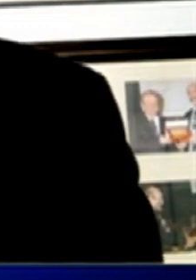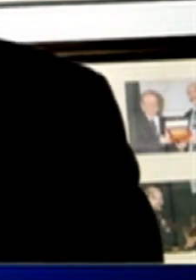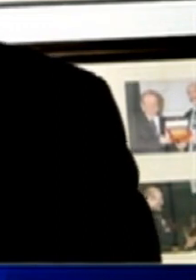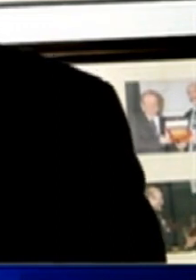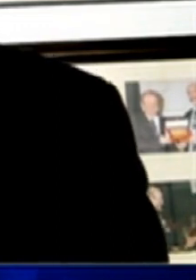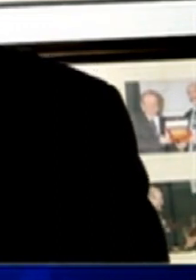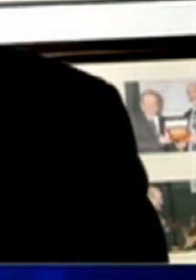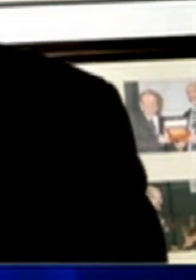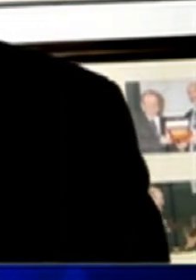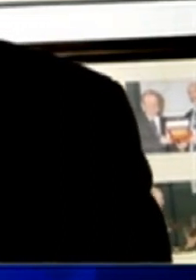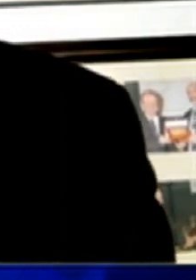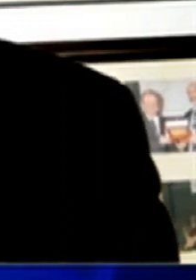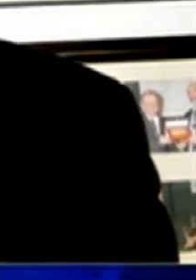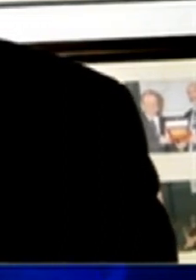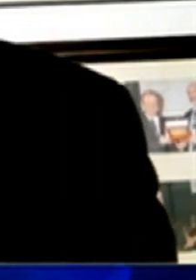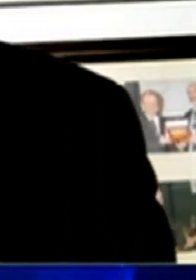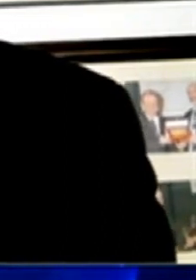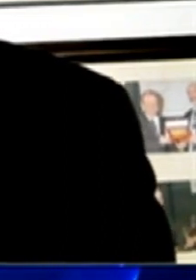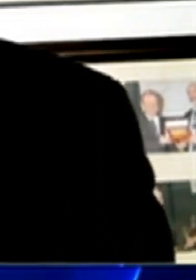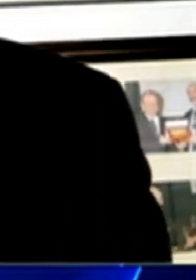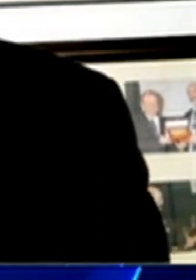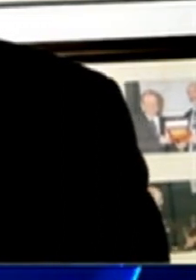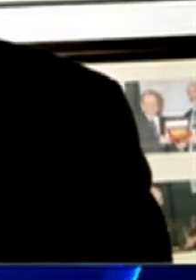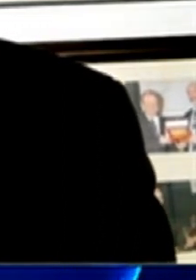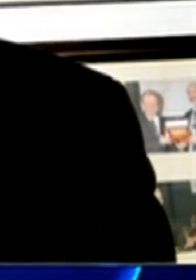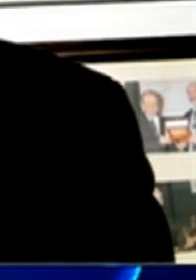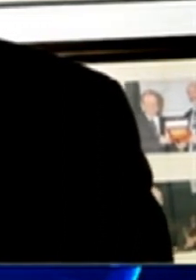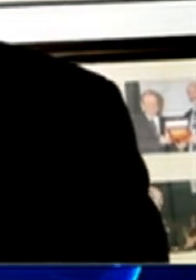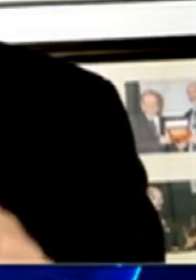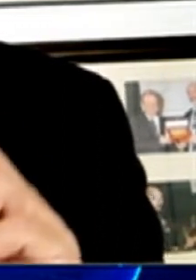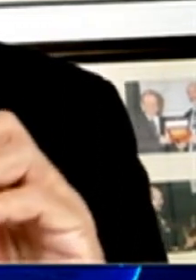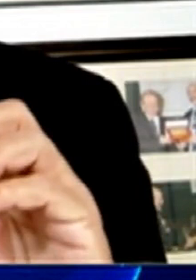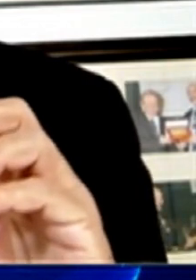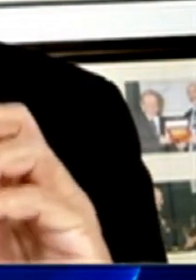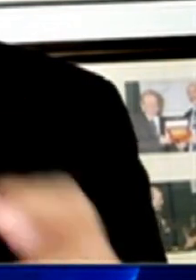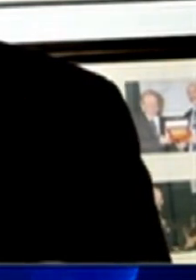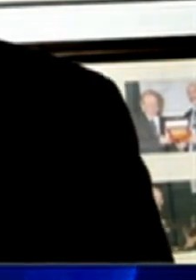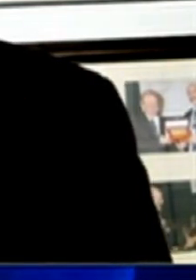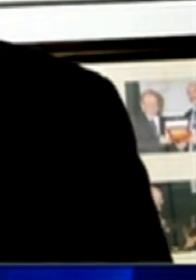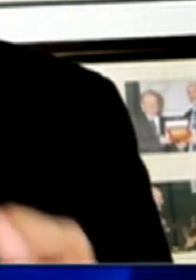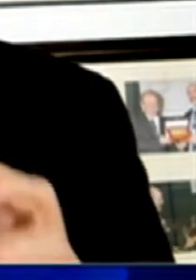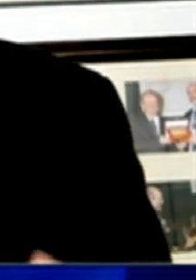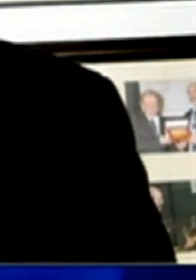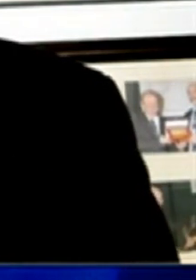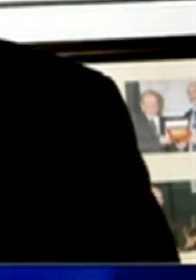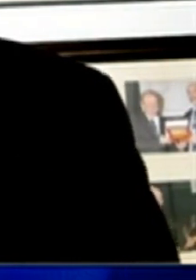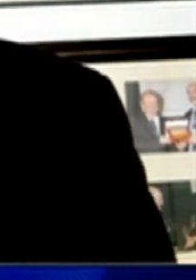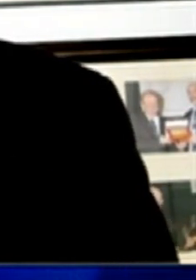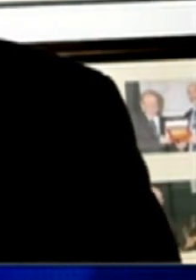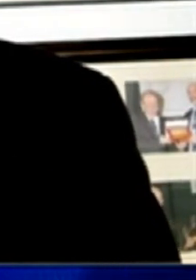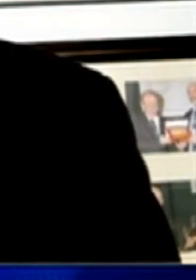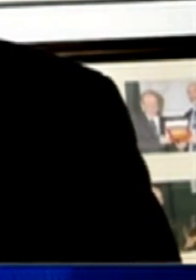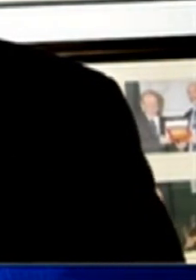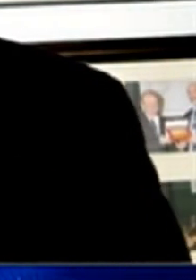thing. They're aiming to give your body the experience of the proteins that matter in